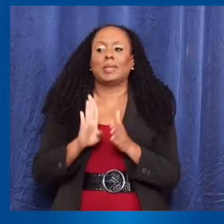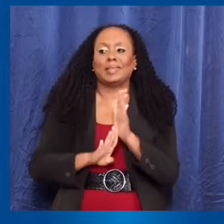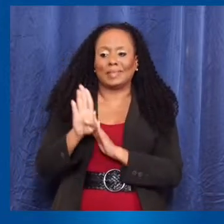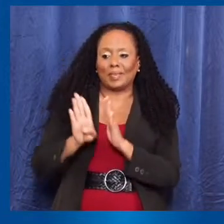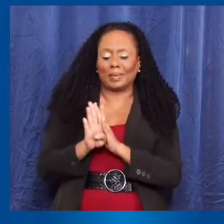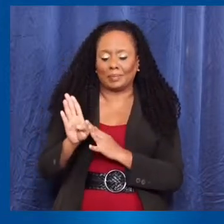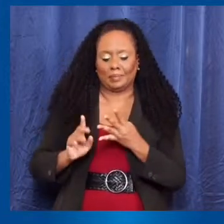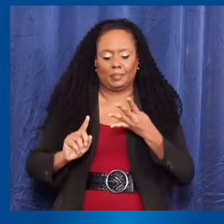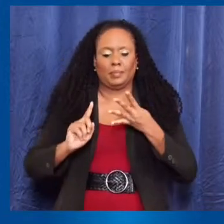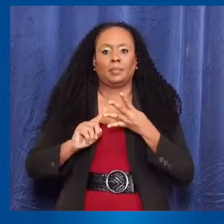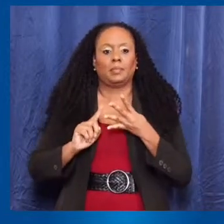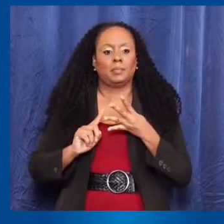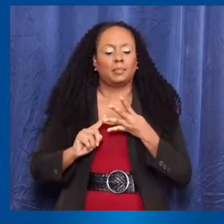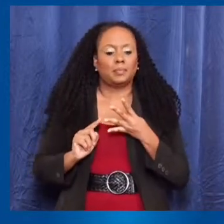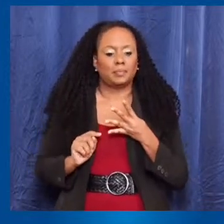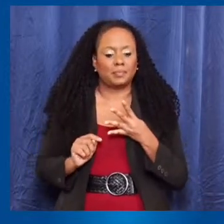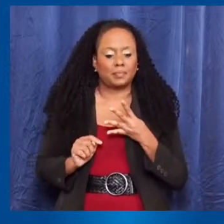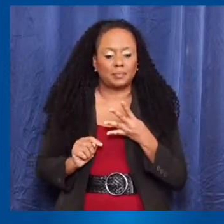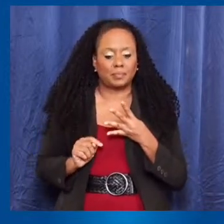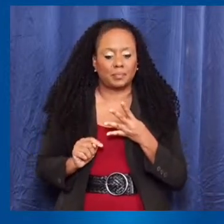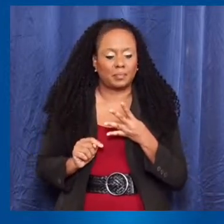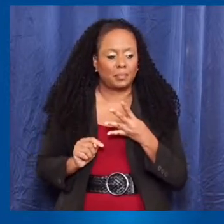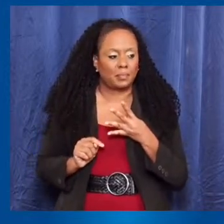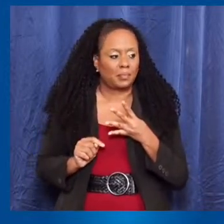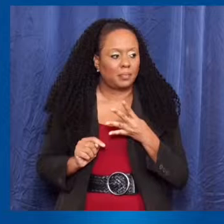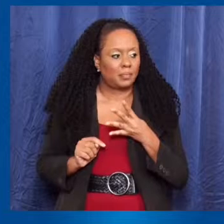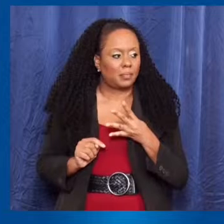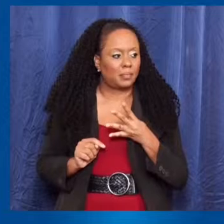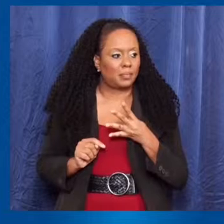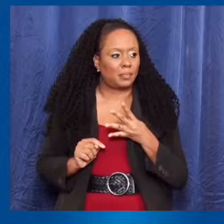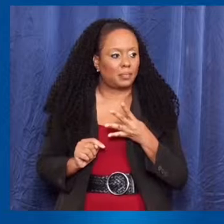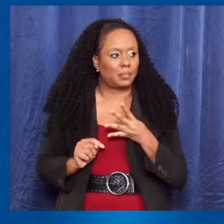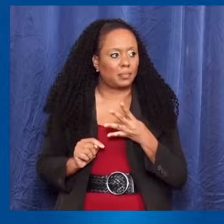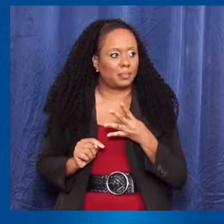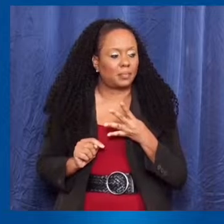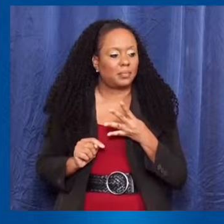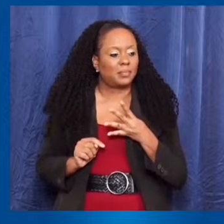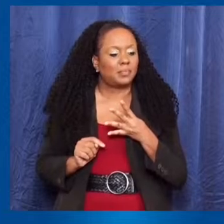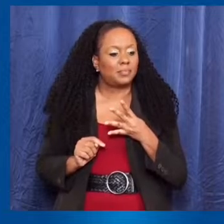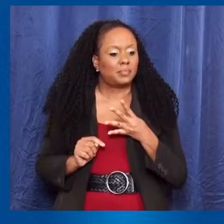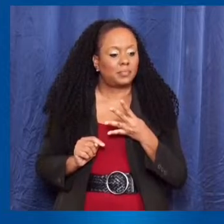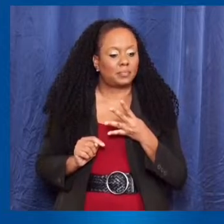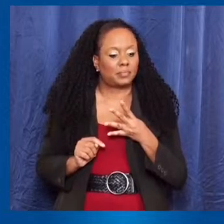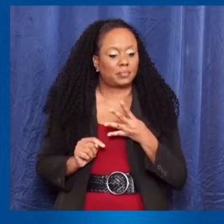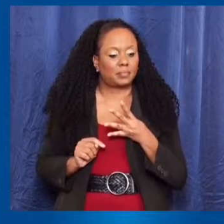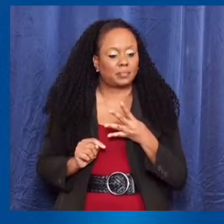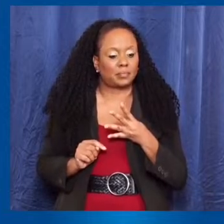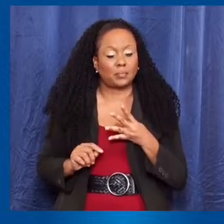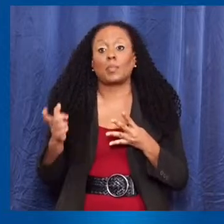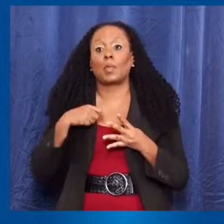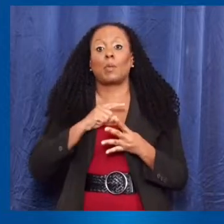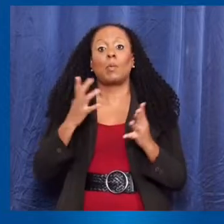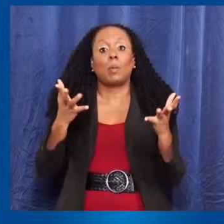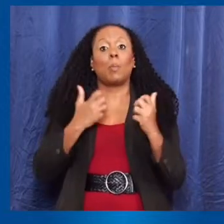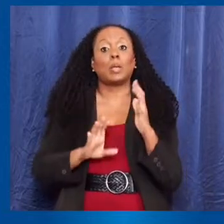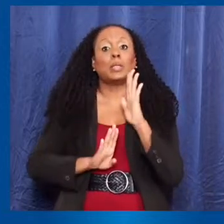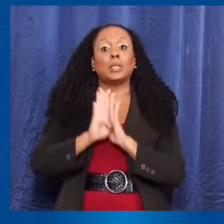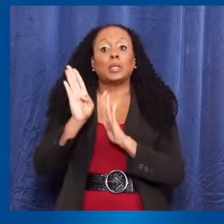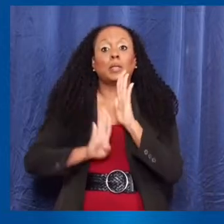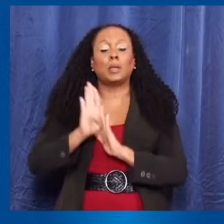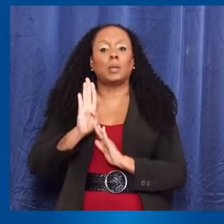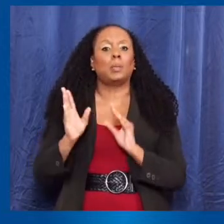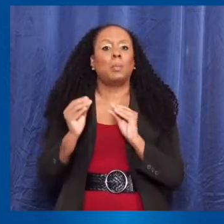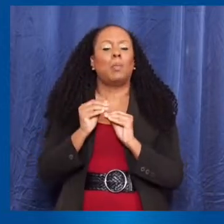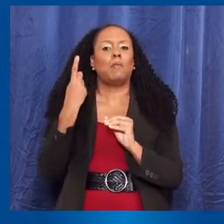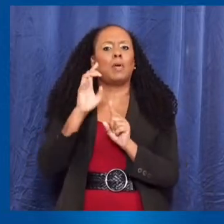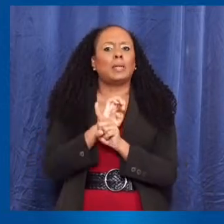Third, finding ways to scale up investment in green infrastructure in order to